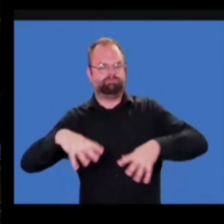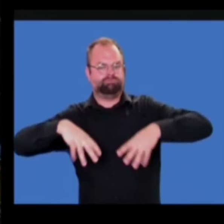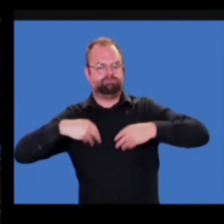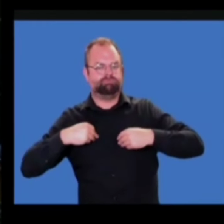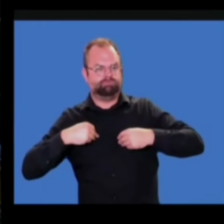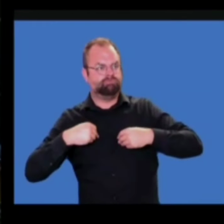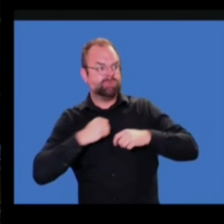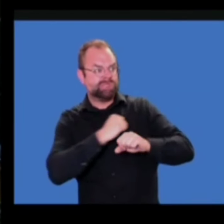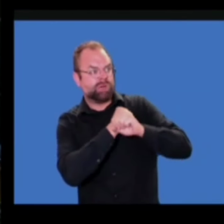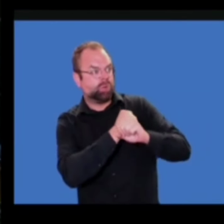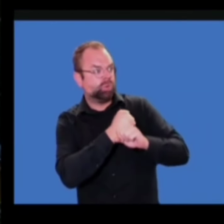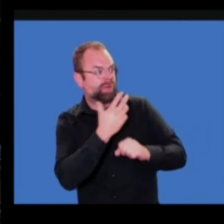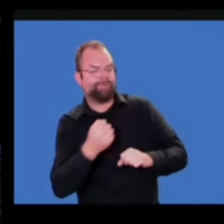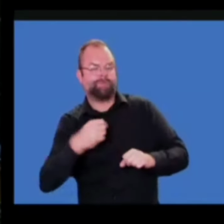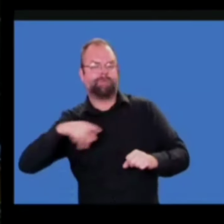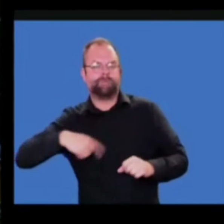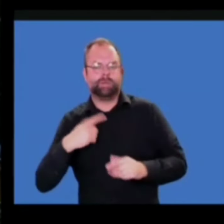system.